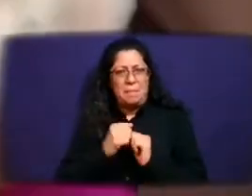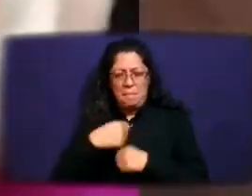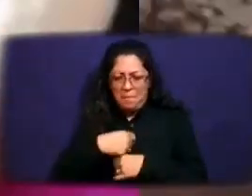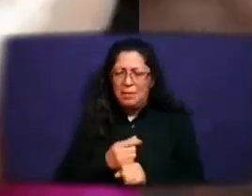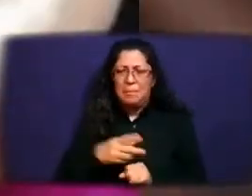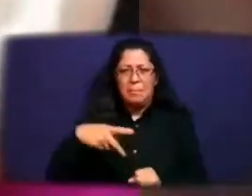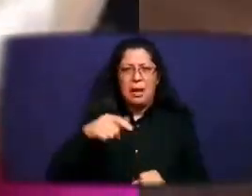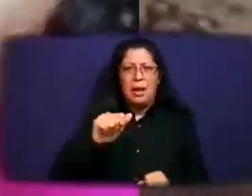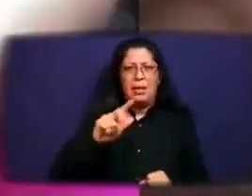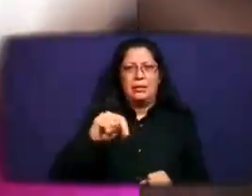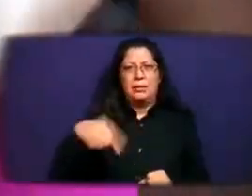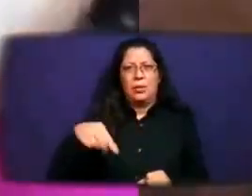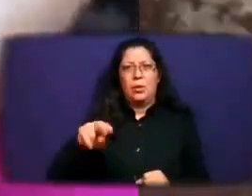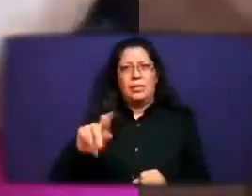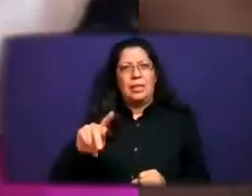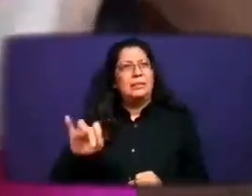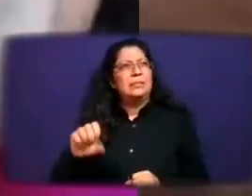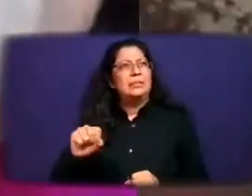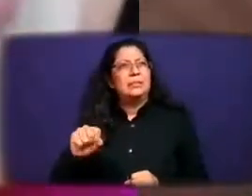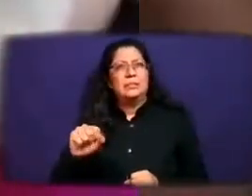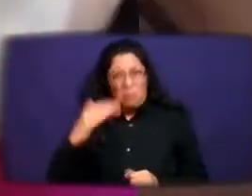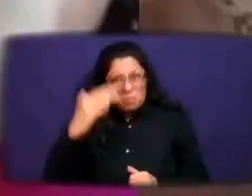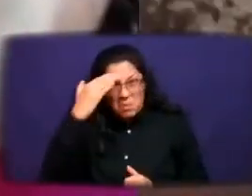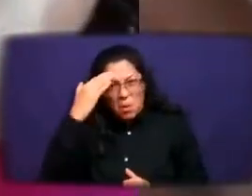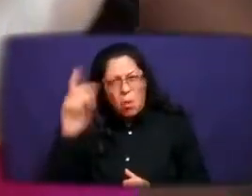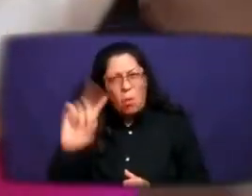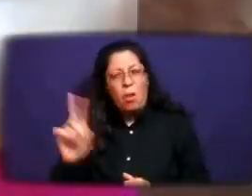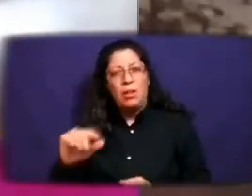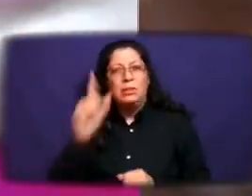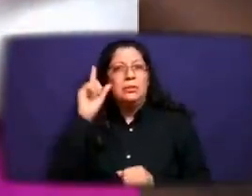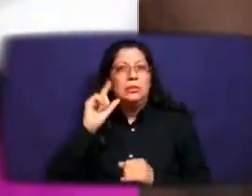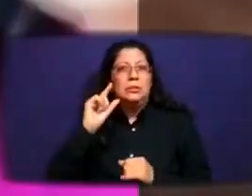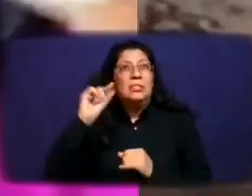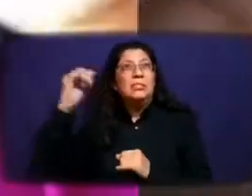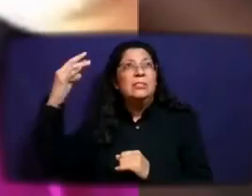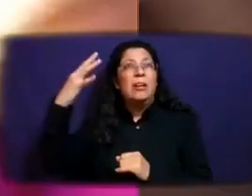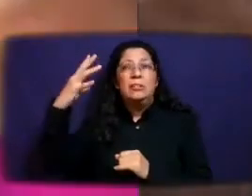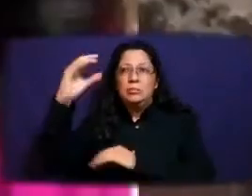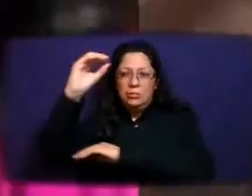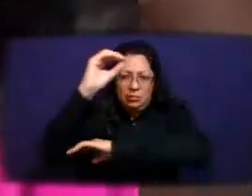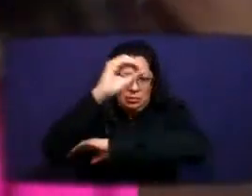Know where the sun sets and rises.